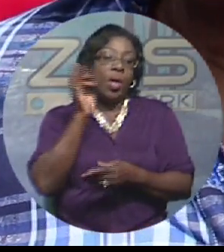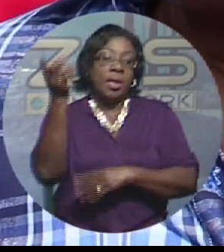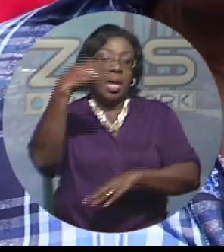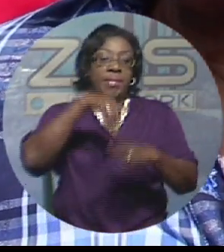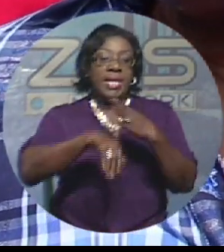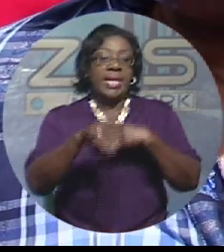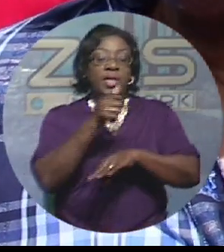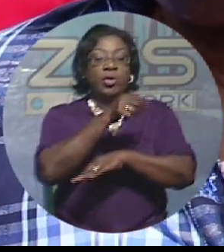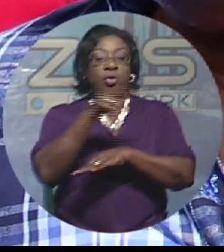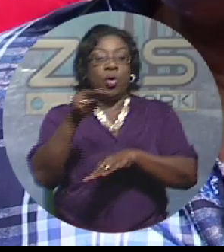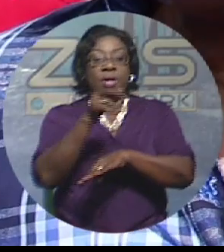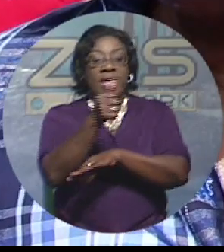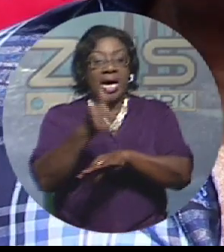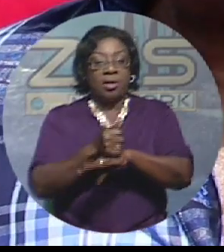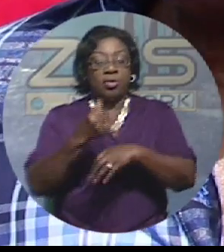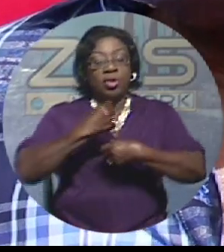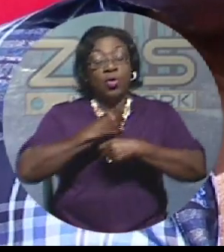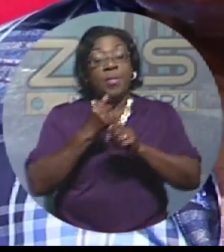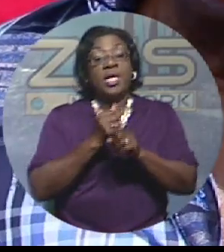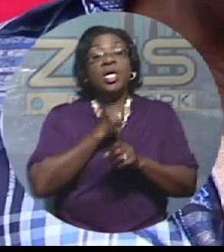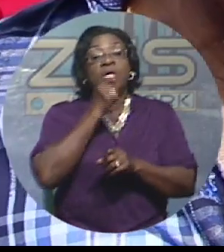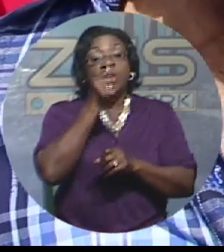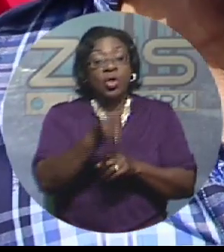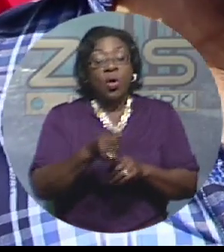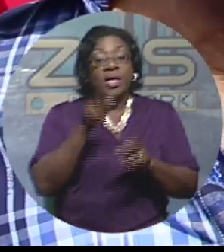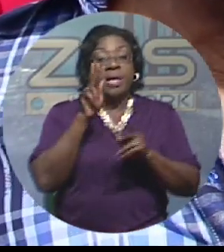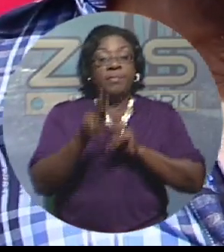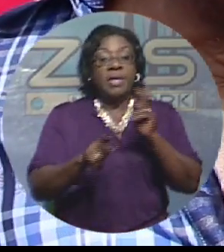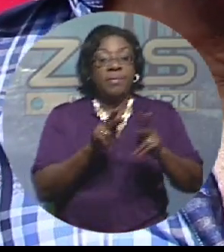to ensure that people are properly resourced.